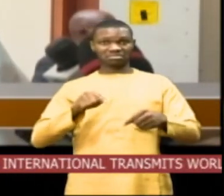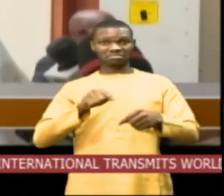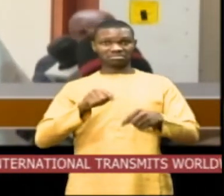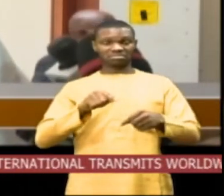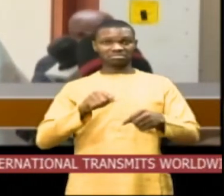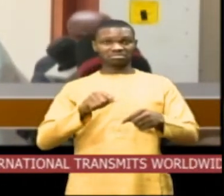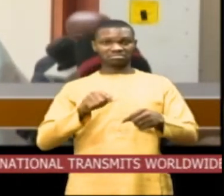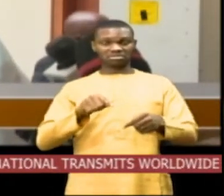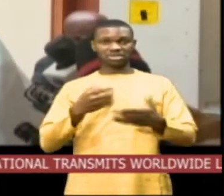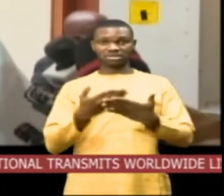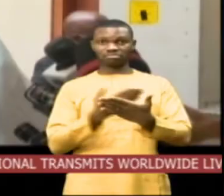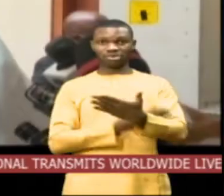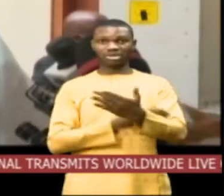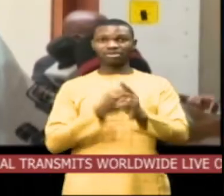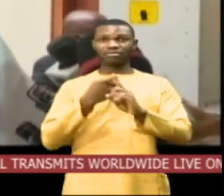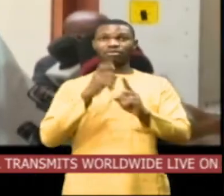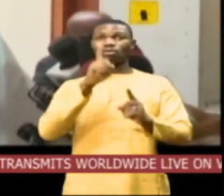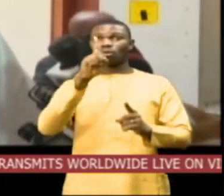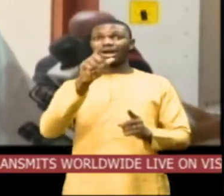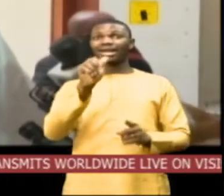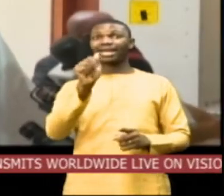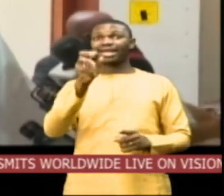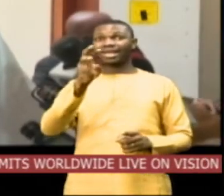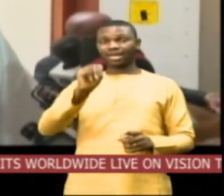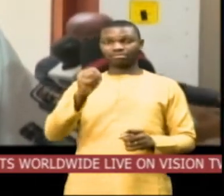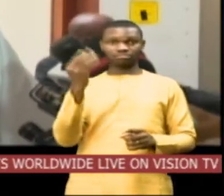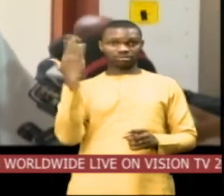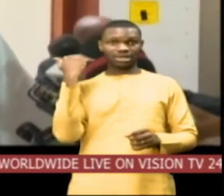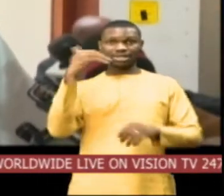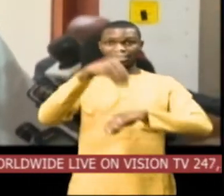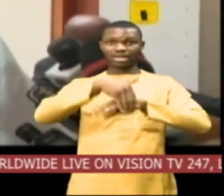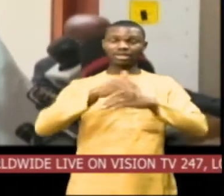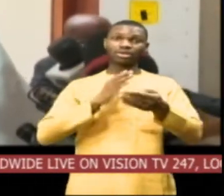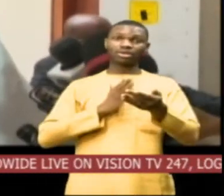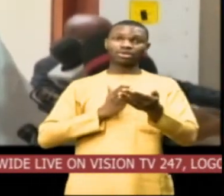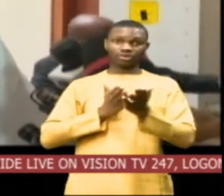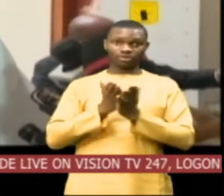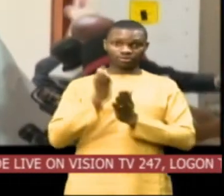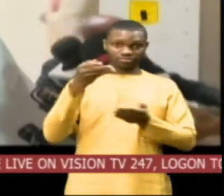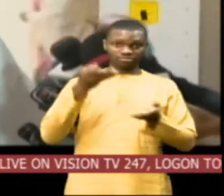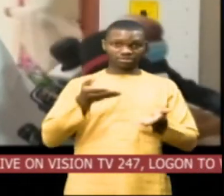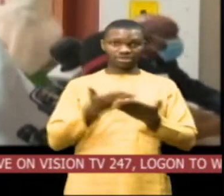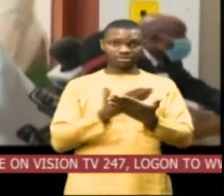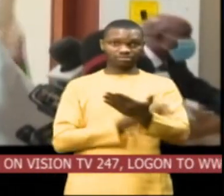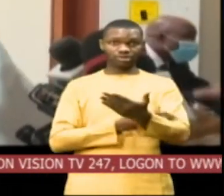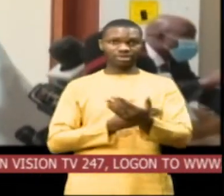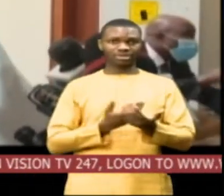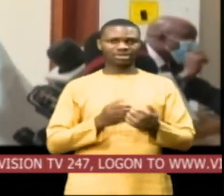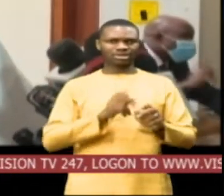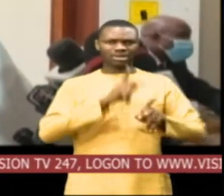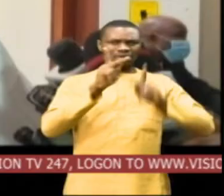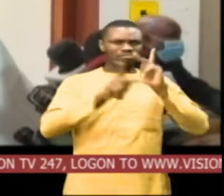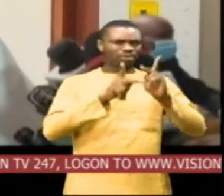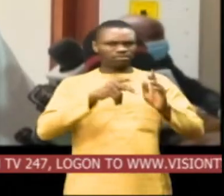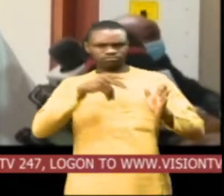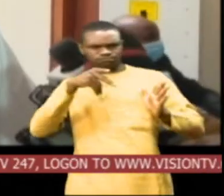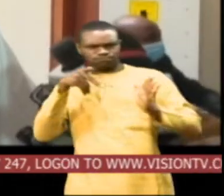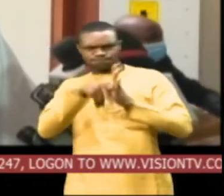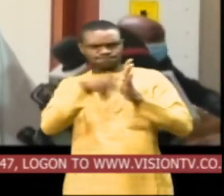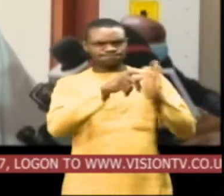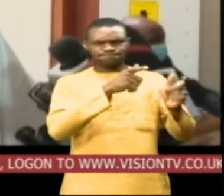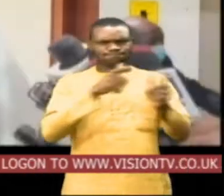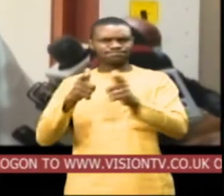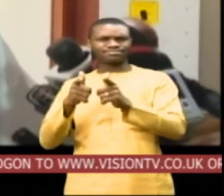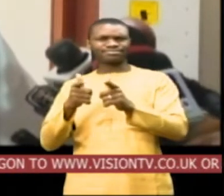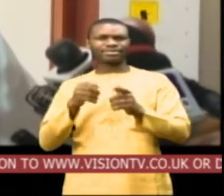from 1 a.m. last night through this morning, there was an attack in Sokoto State, in Sabambi local government area,